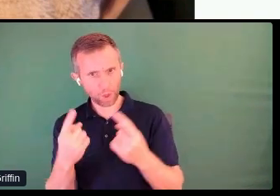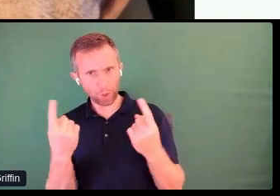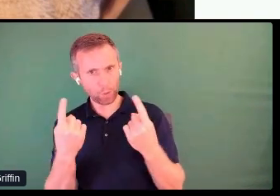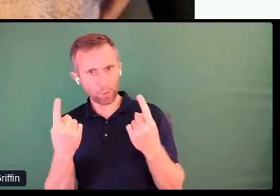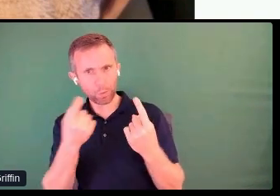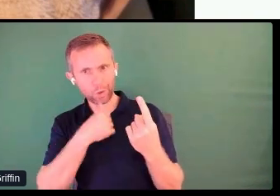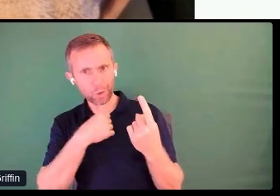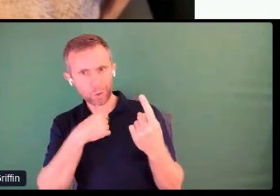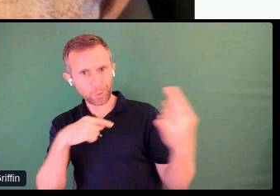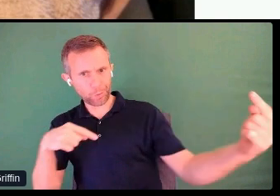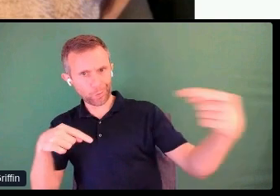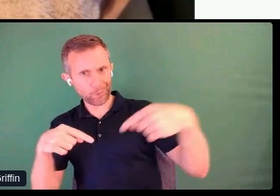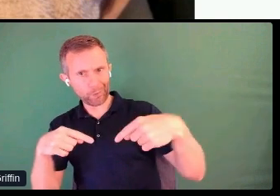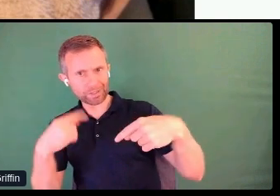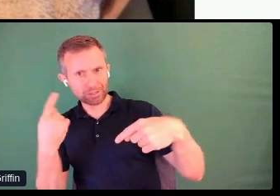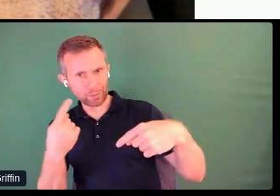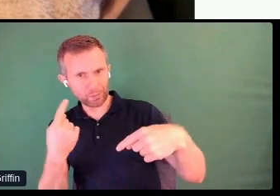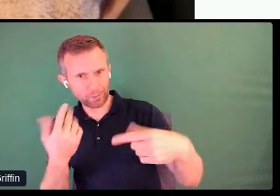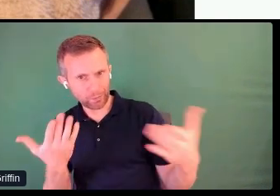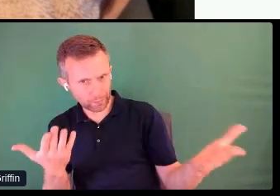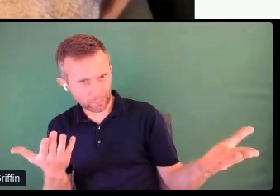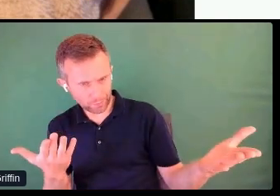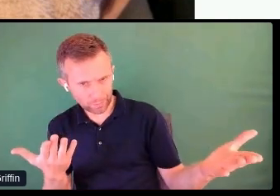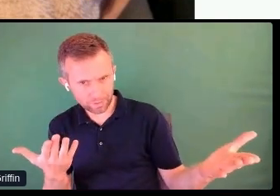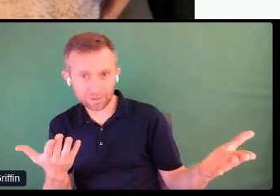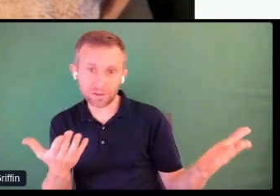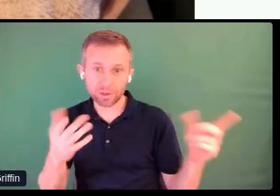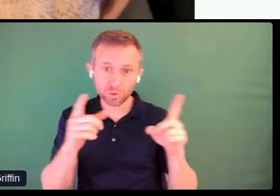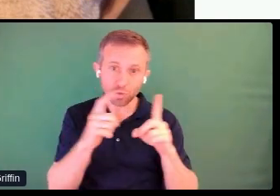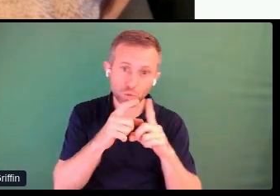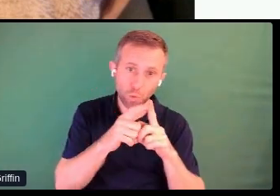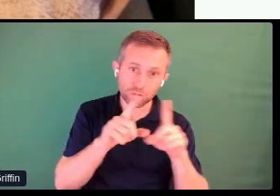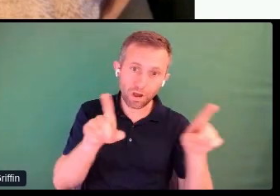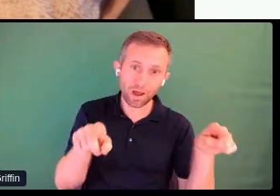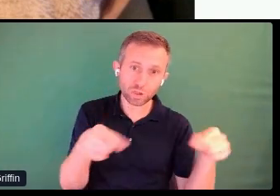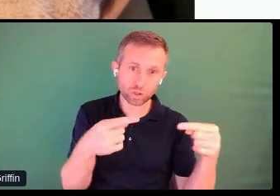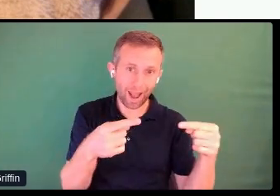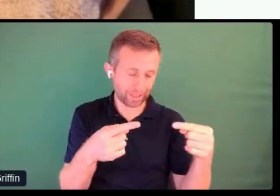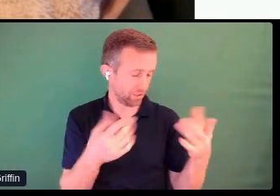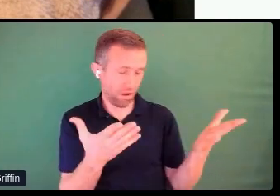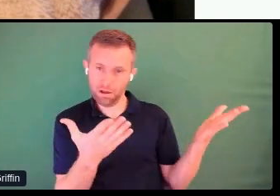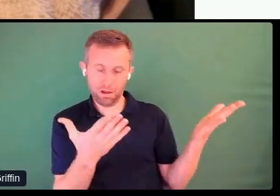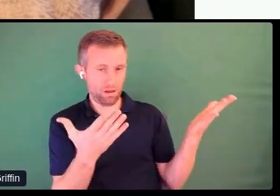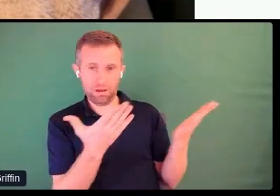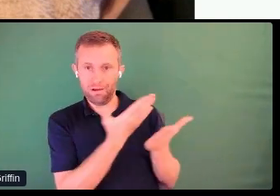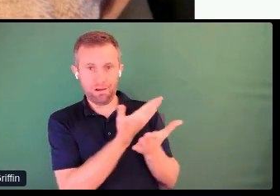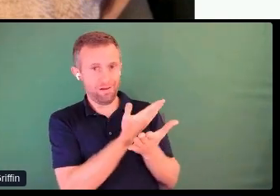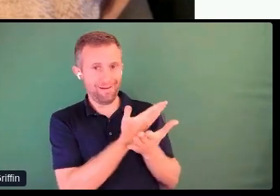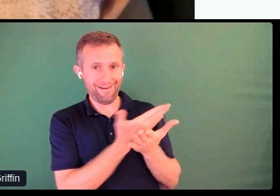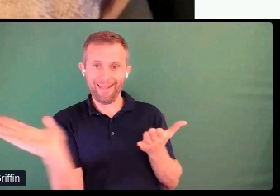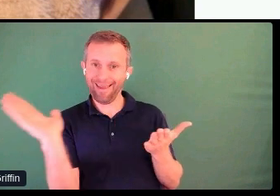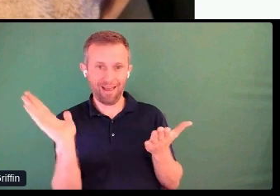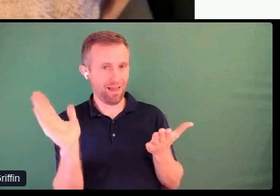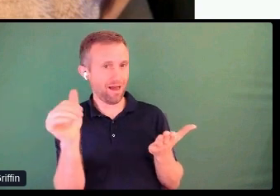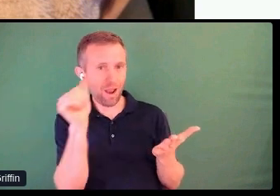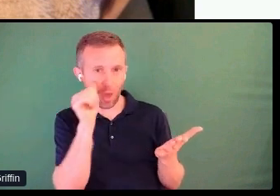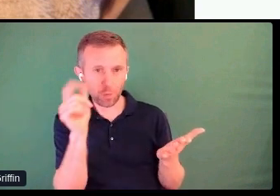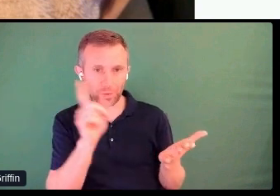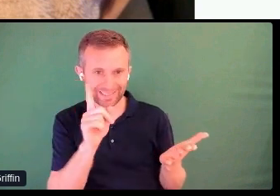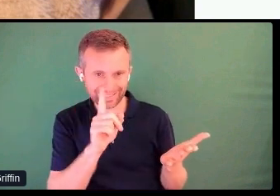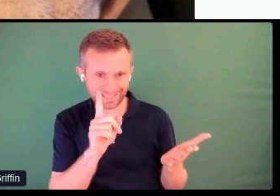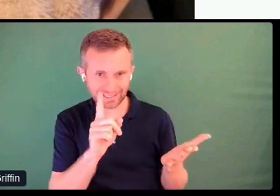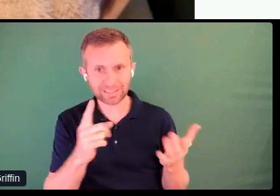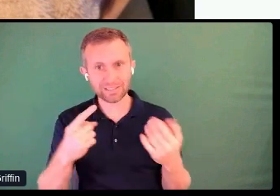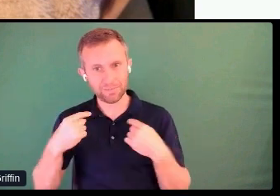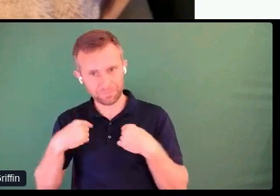in this case, quite clearly, the challenges my daughters were facing were crystal clear from day one. As parents, we're always on the lookout for